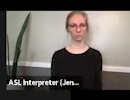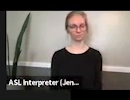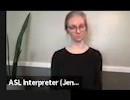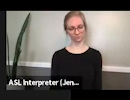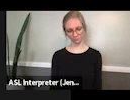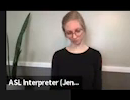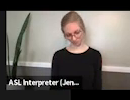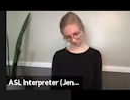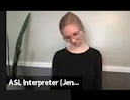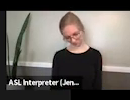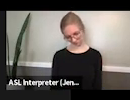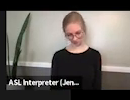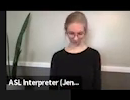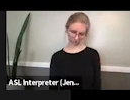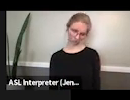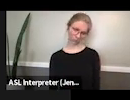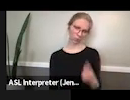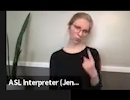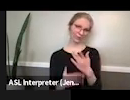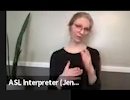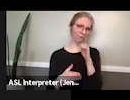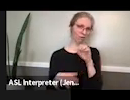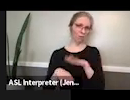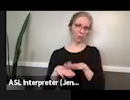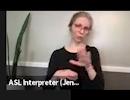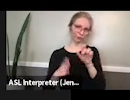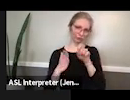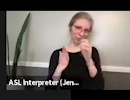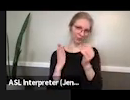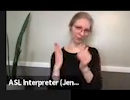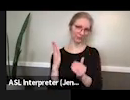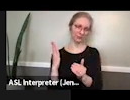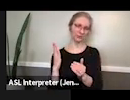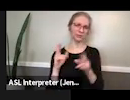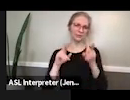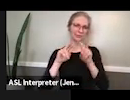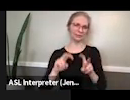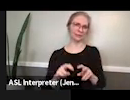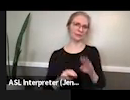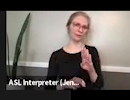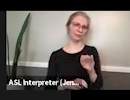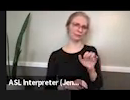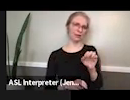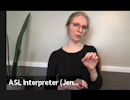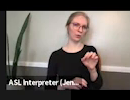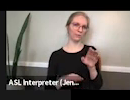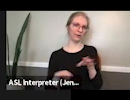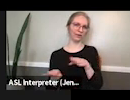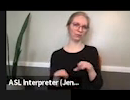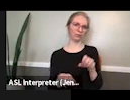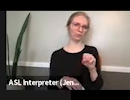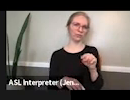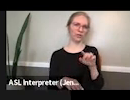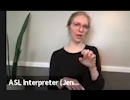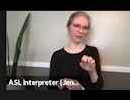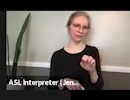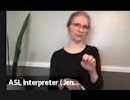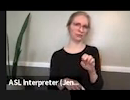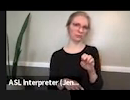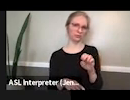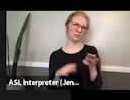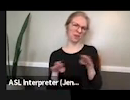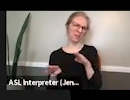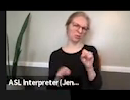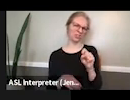developmental checklist would be some assessment of biobehavioral state or behavior state, which simply has